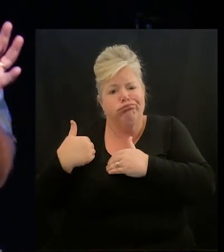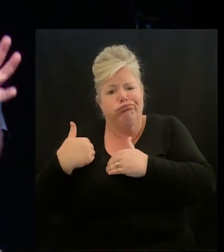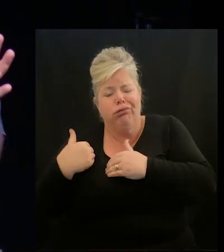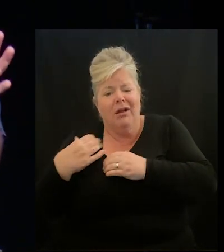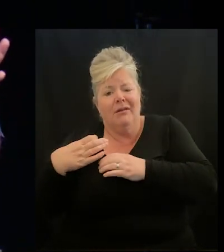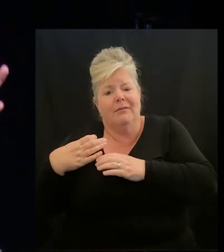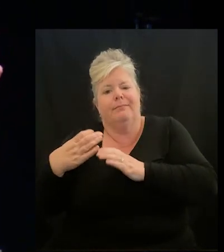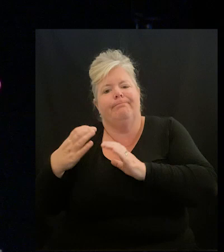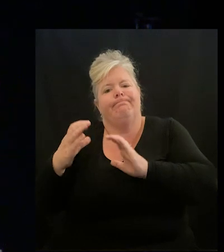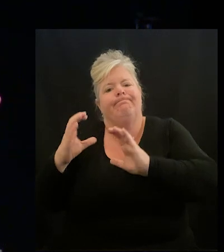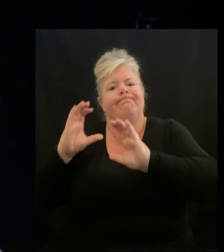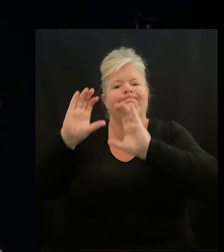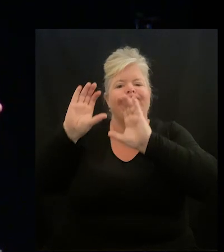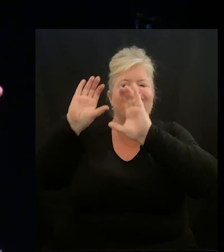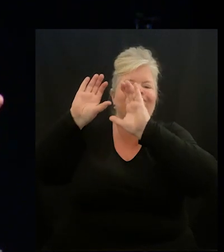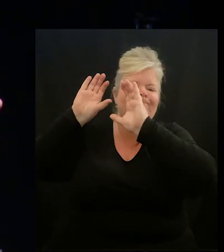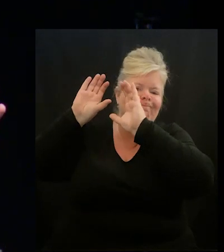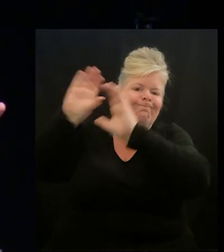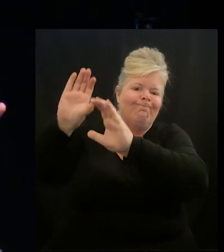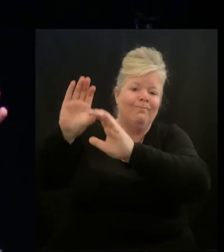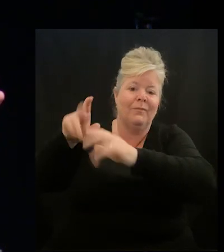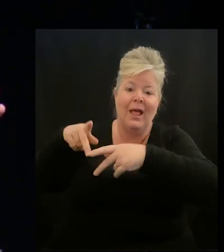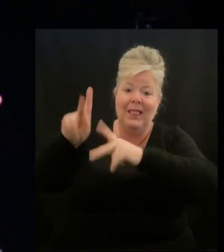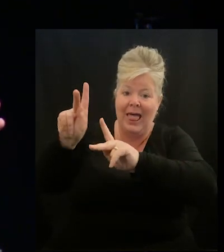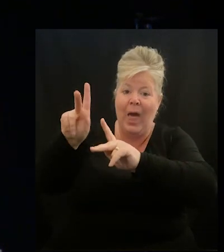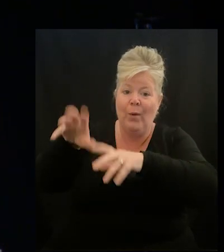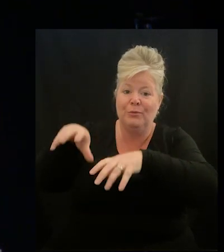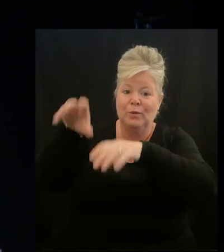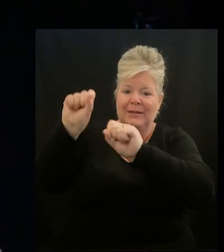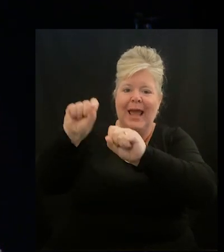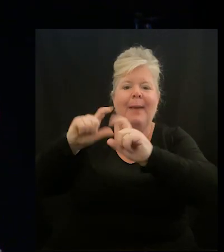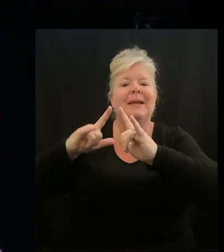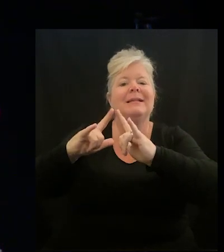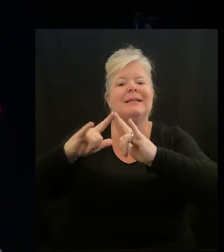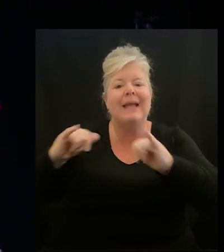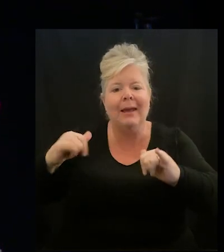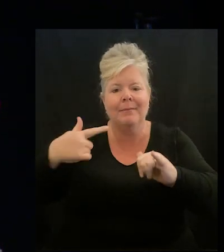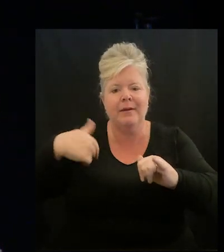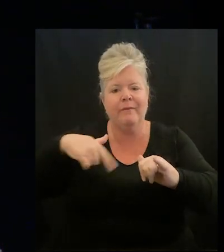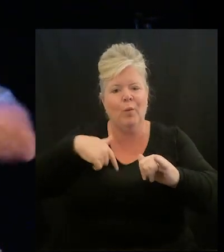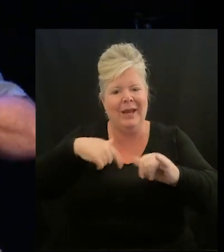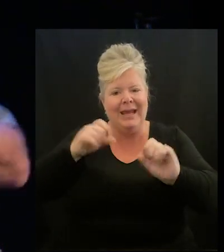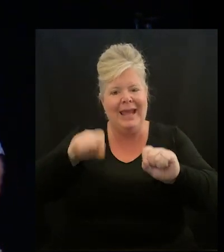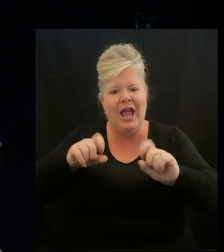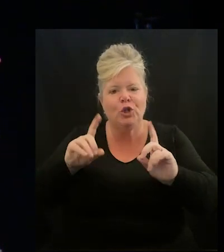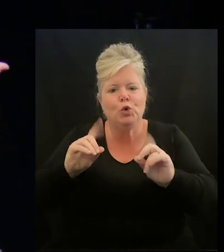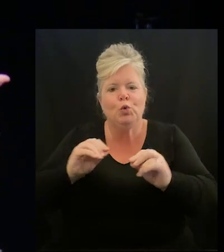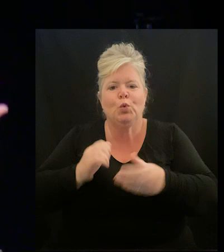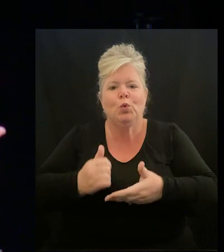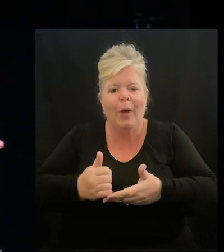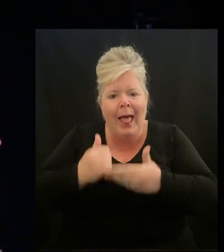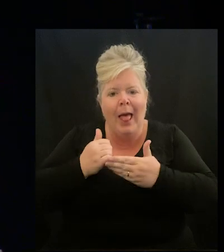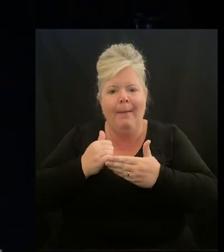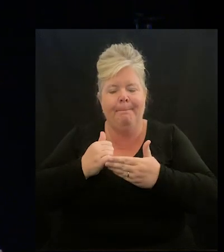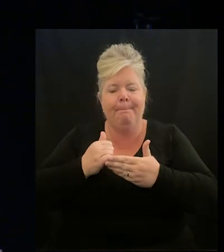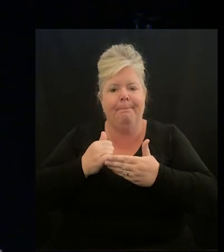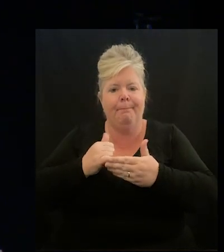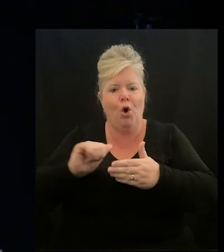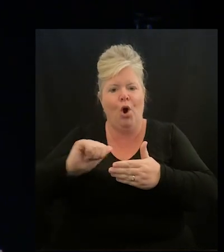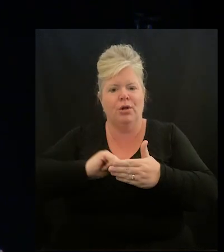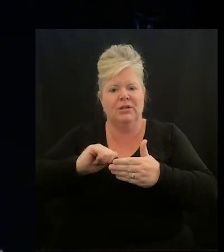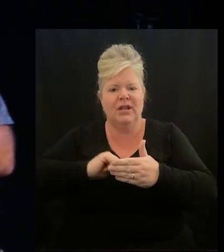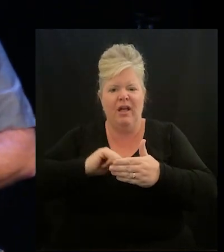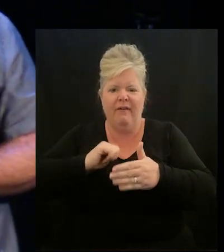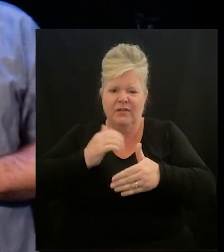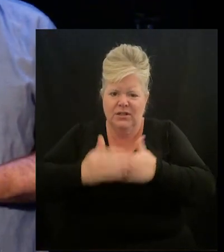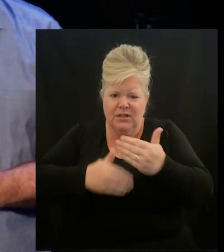able to put it onto his shoulders and allow him to carry it. There's some things that we can do to help ourselves work through